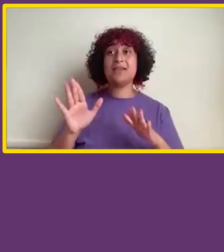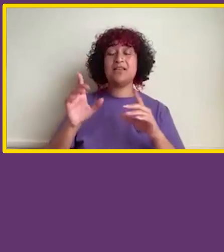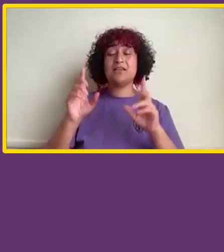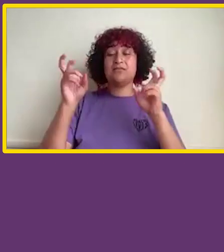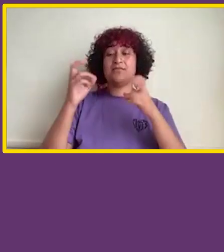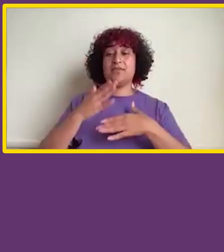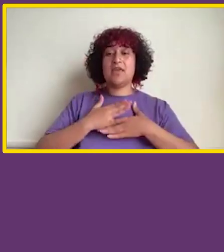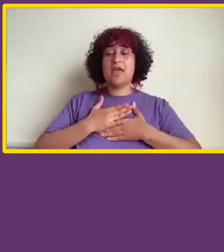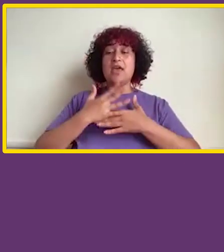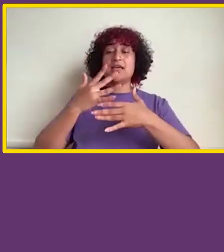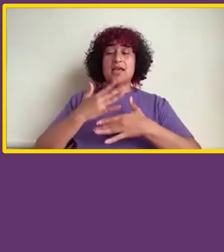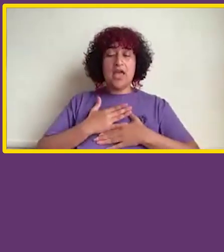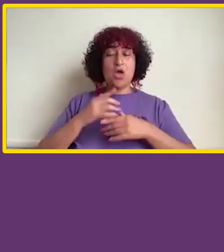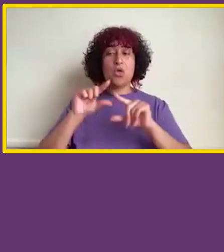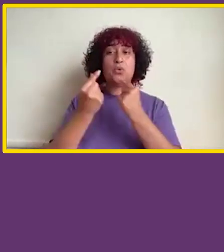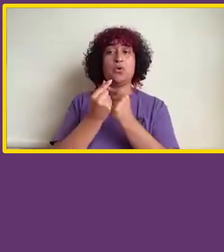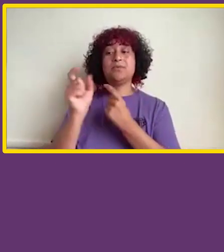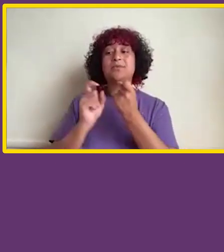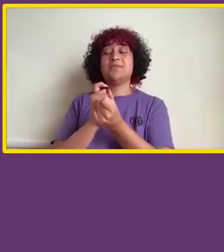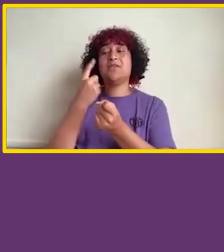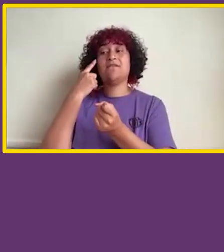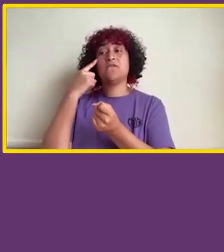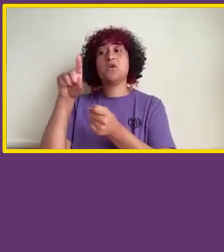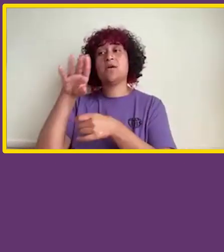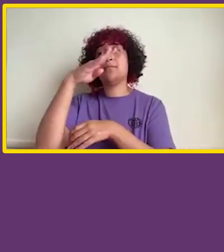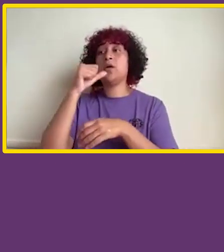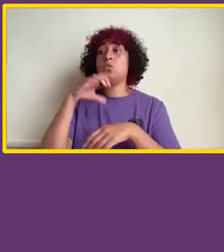specifically for Black women, talking about racial trauma in the workplace.